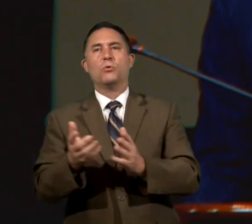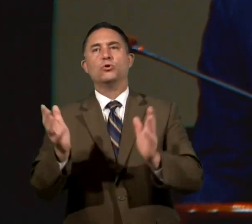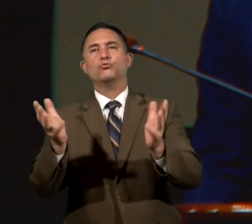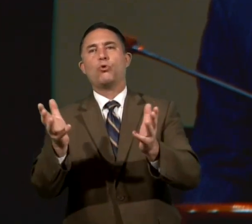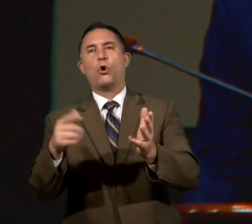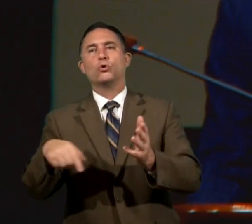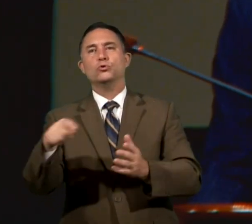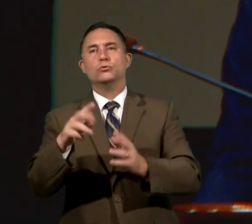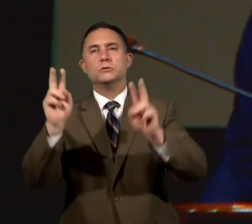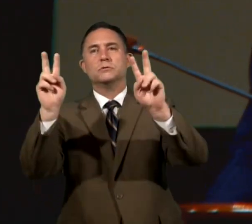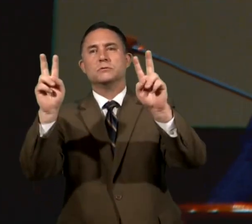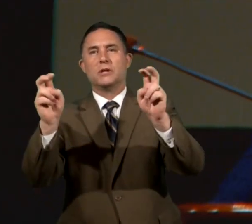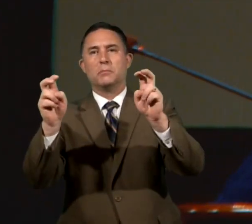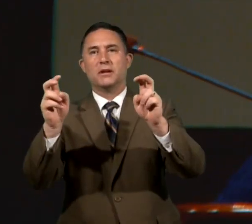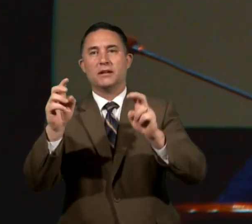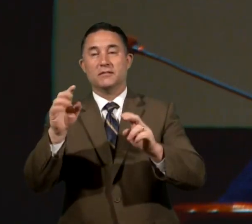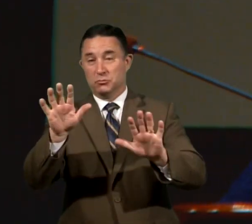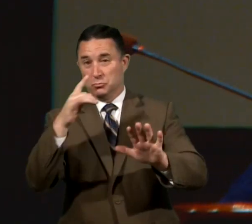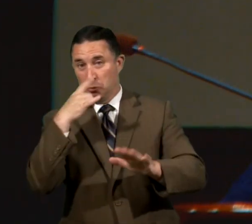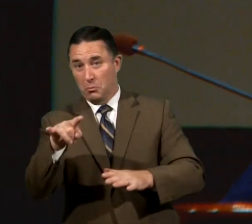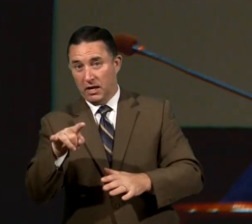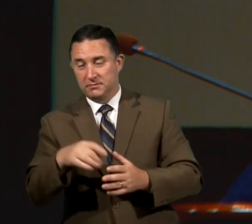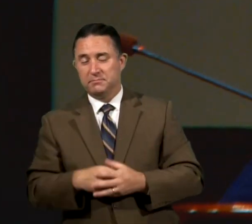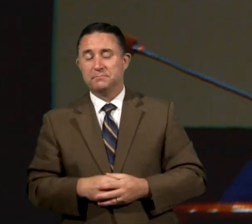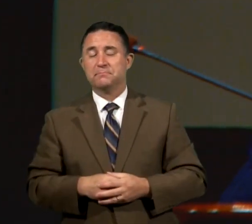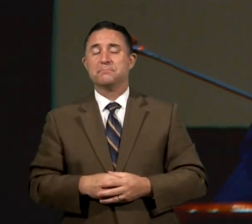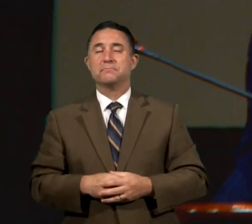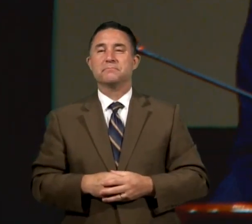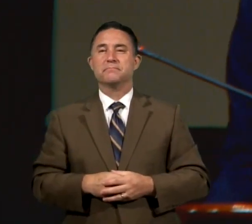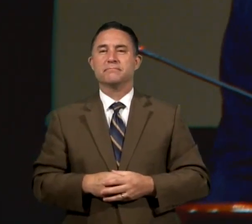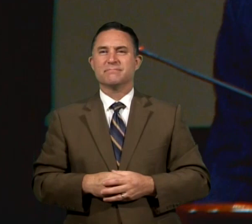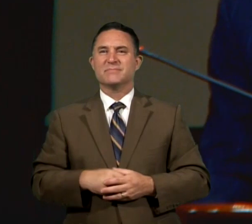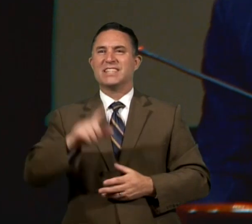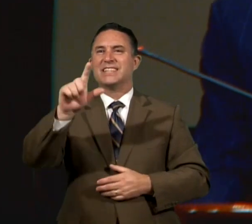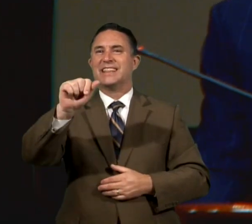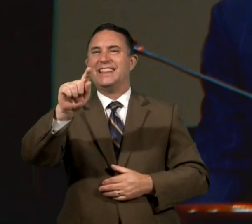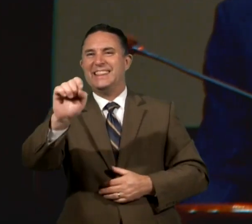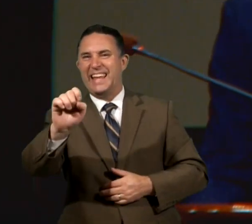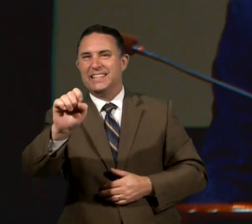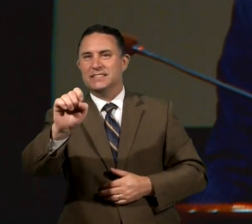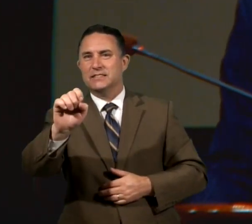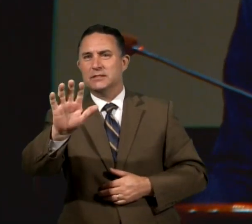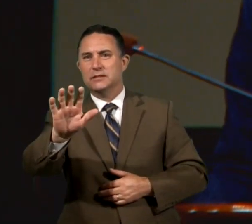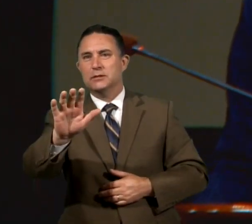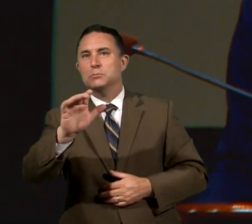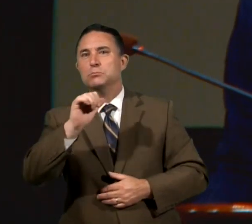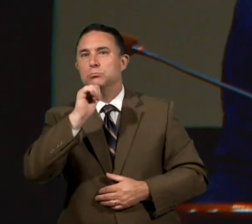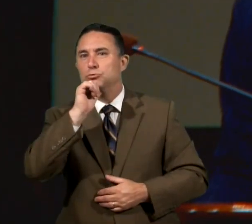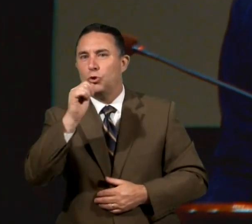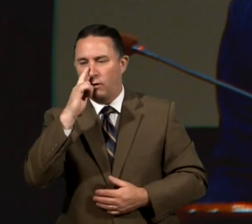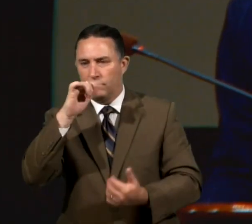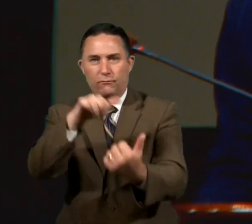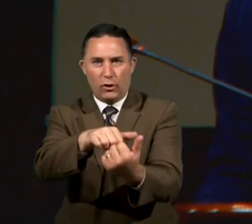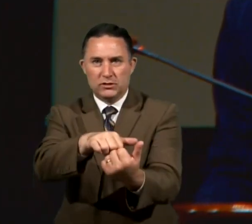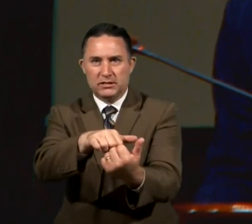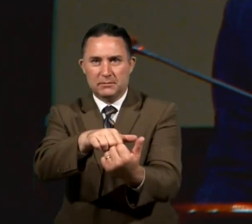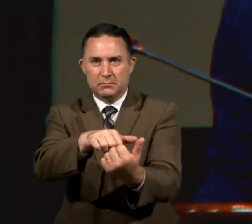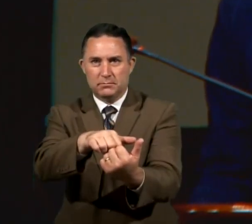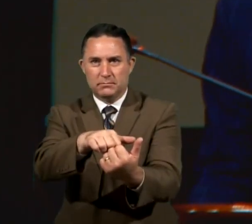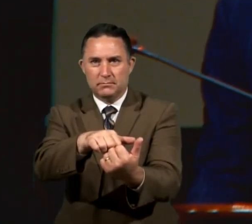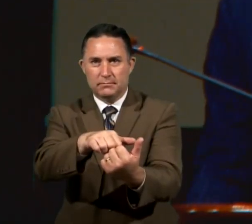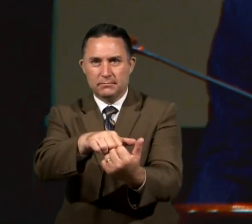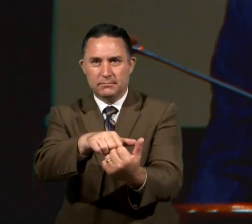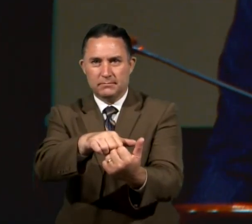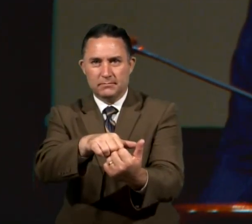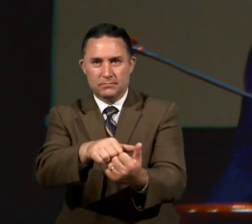talk to you from the subject, if you don't mind. It's late, but don't fall asleep. Look